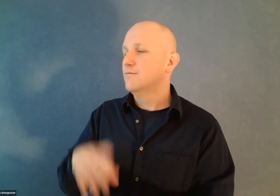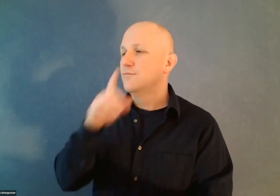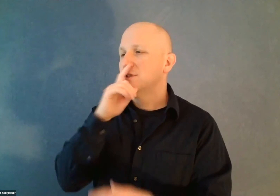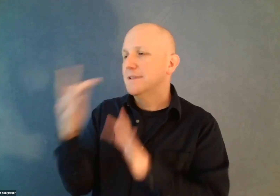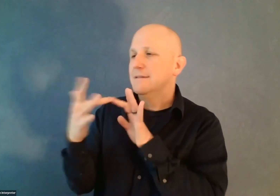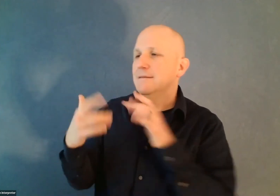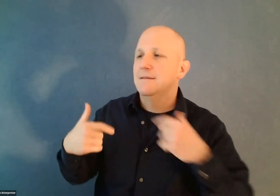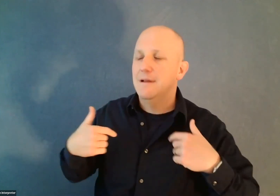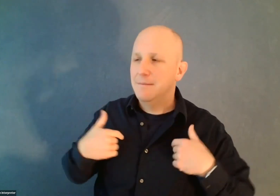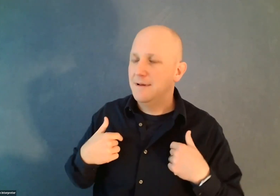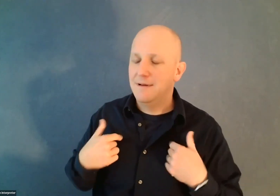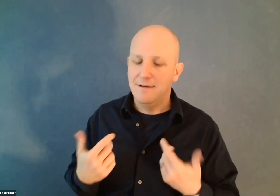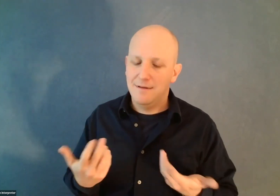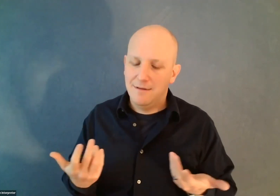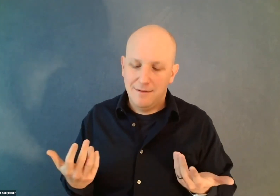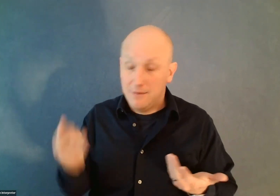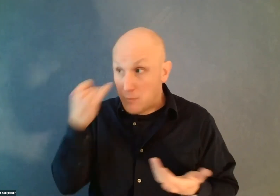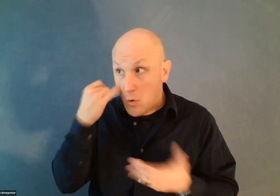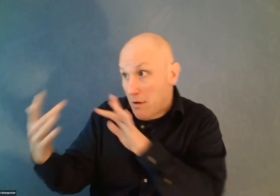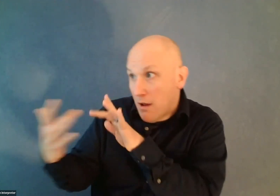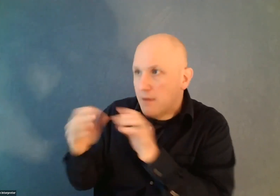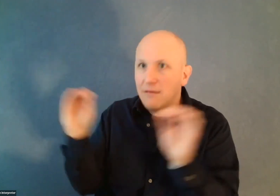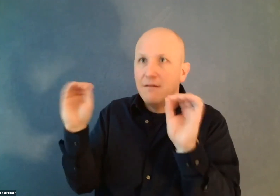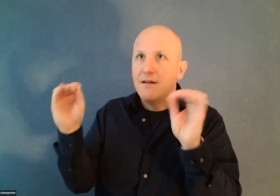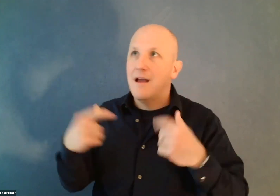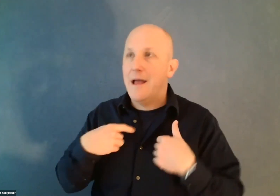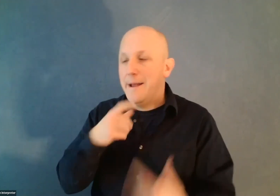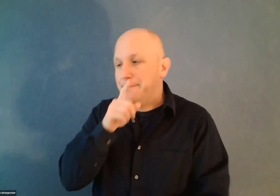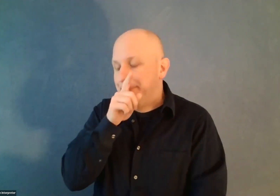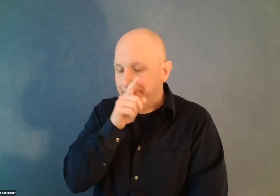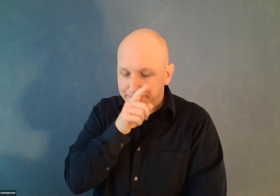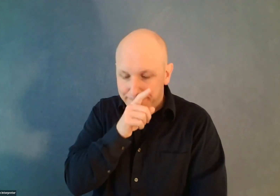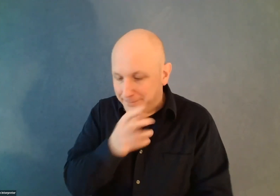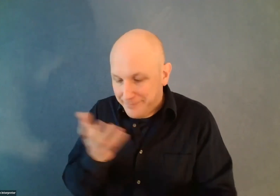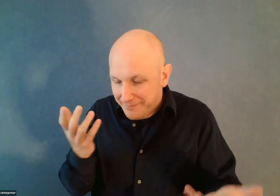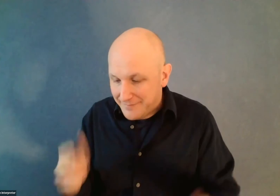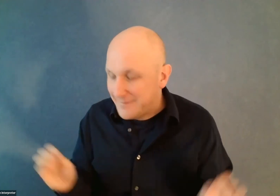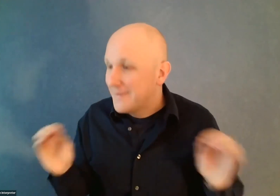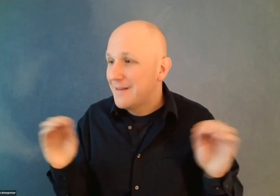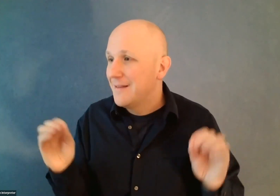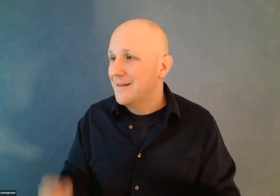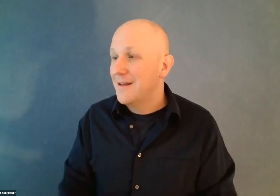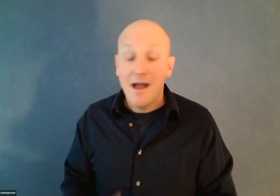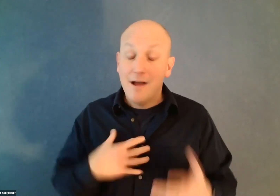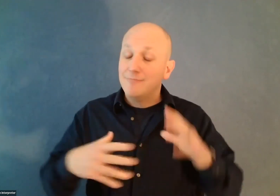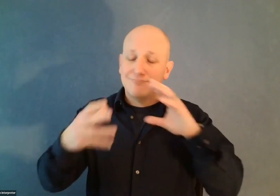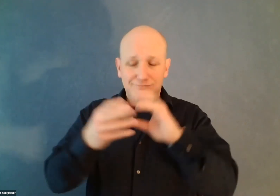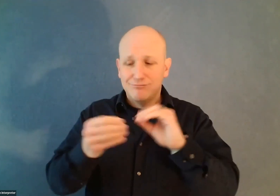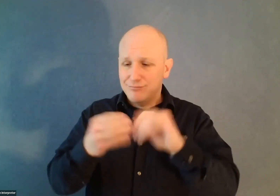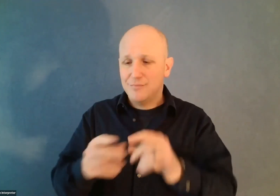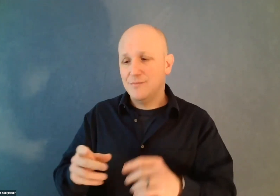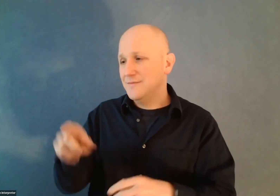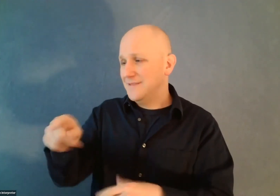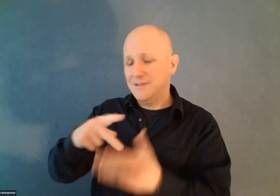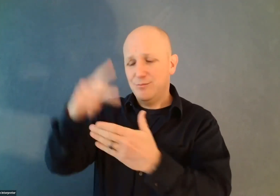come on here and say anything, and that shows the confidence in this program. And